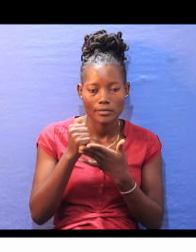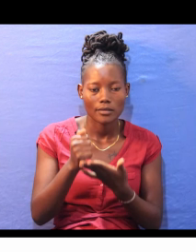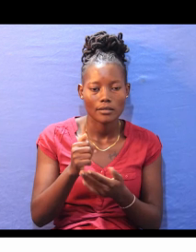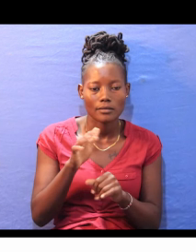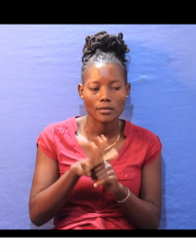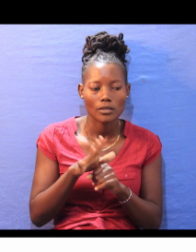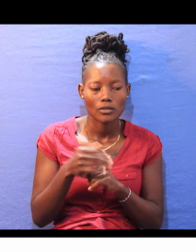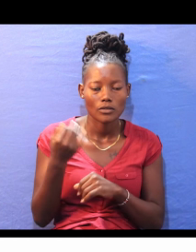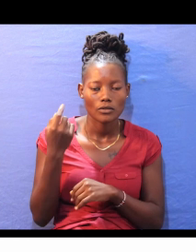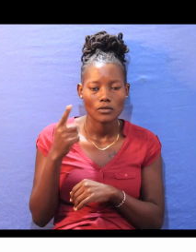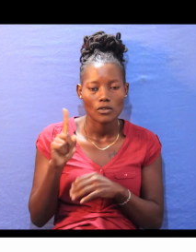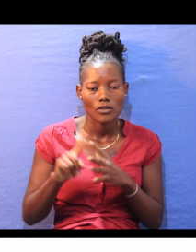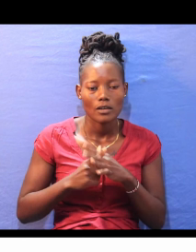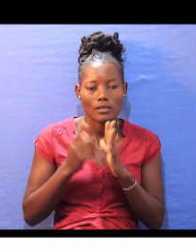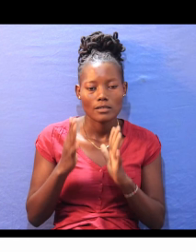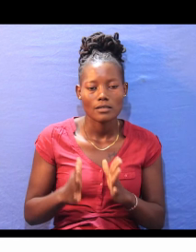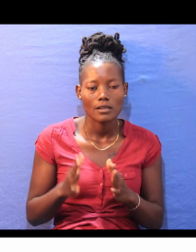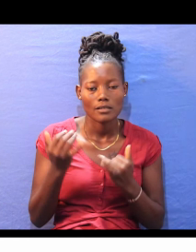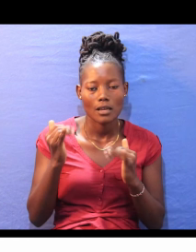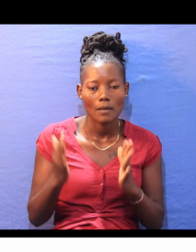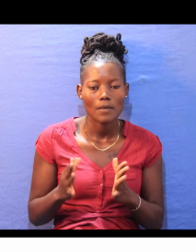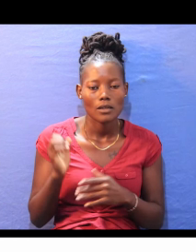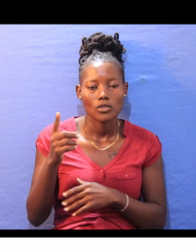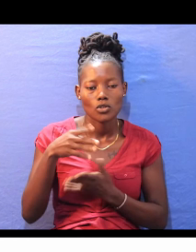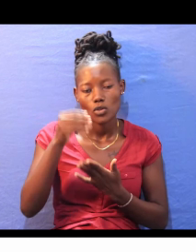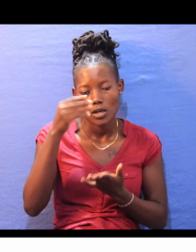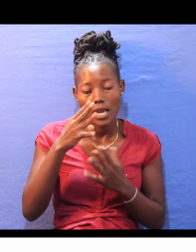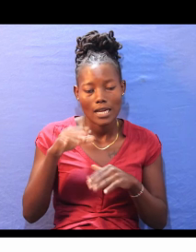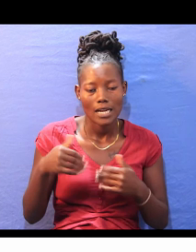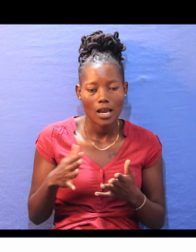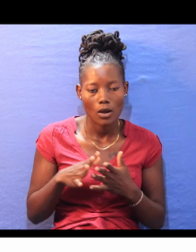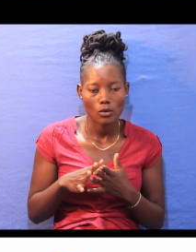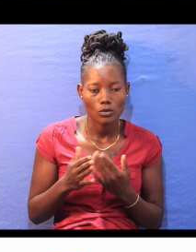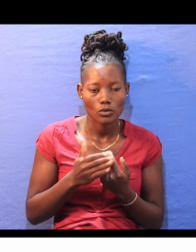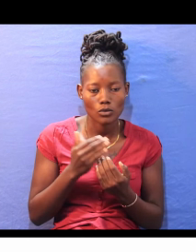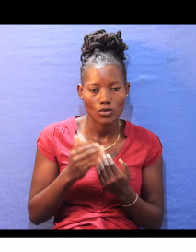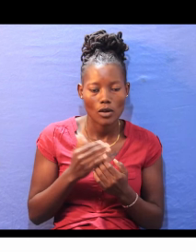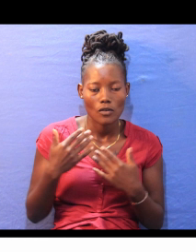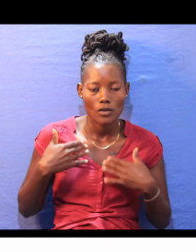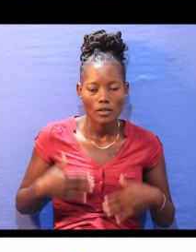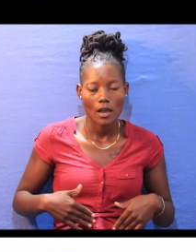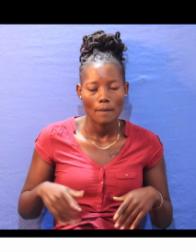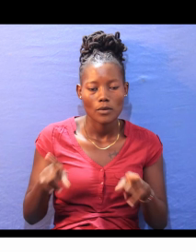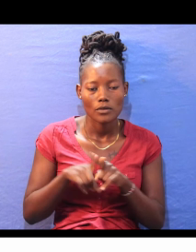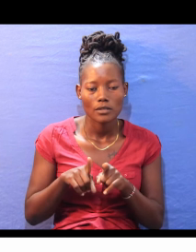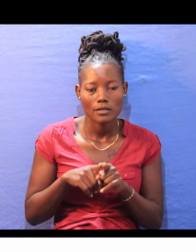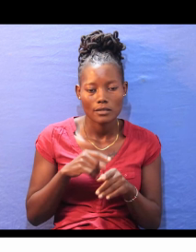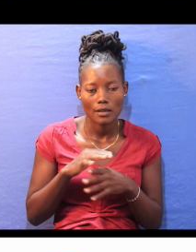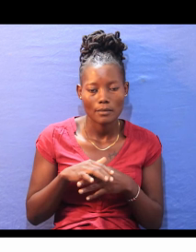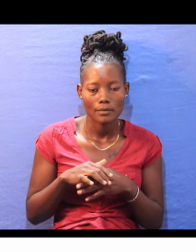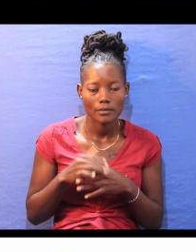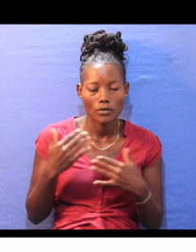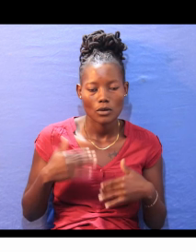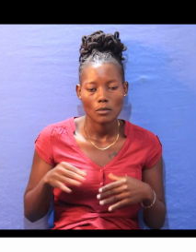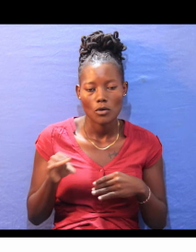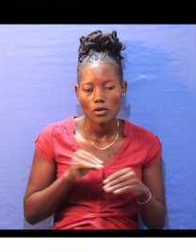our beginner athletes. Our athletes need to learn how to control their body, how to move it in space, and only the body weight movements